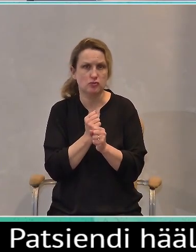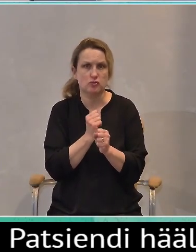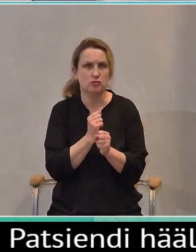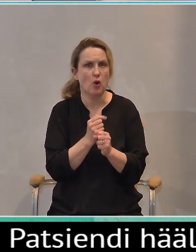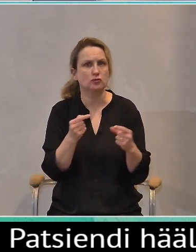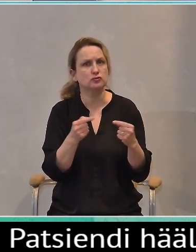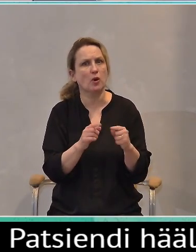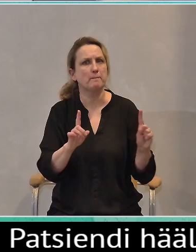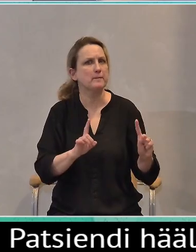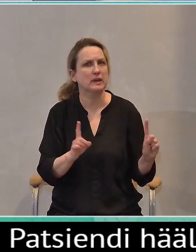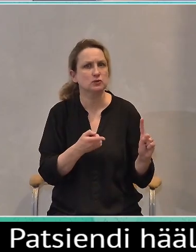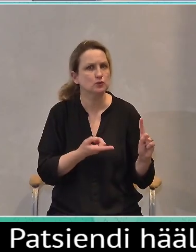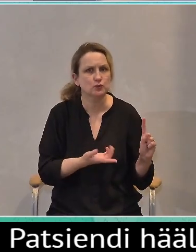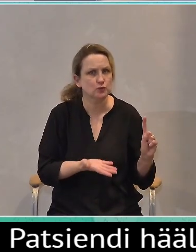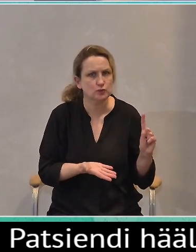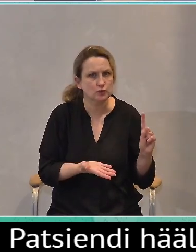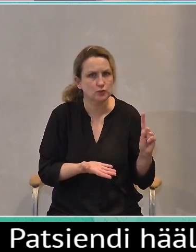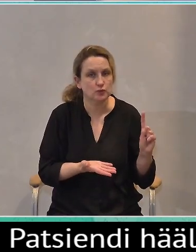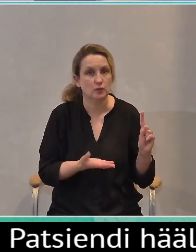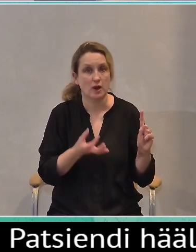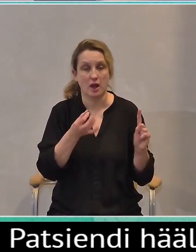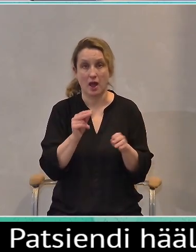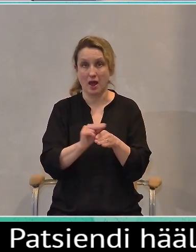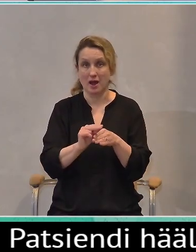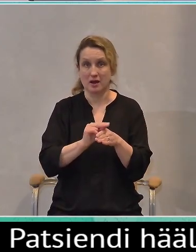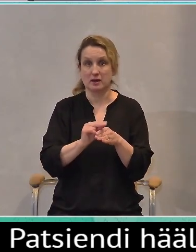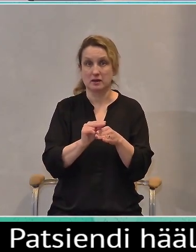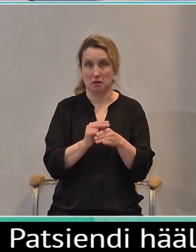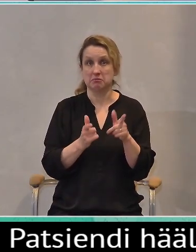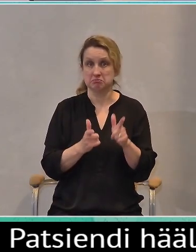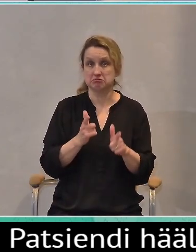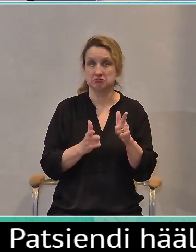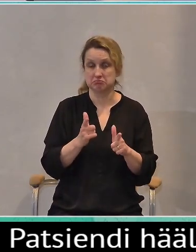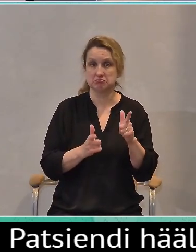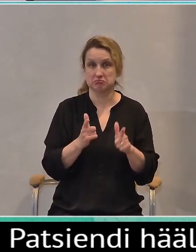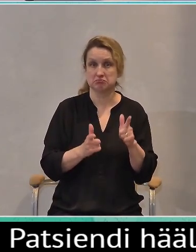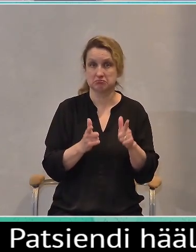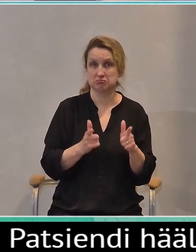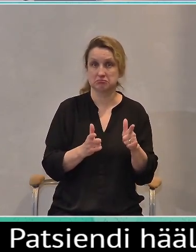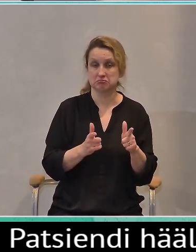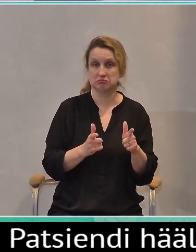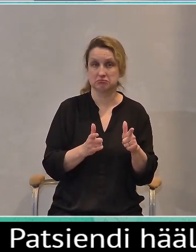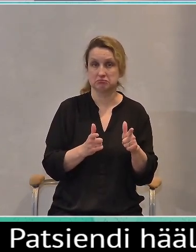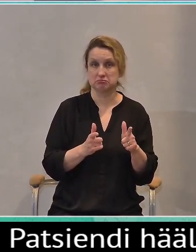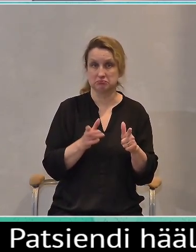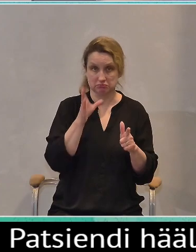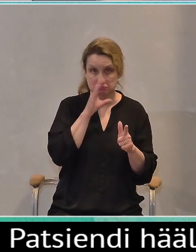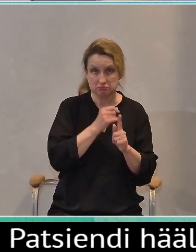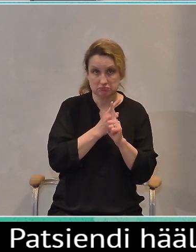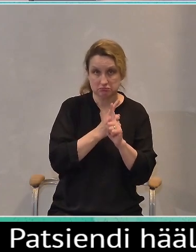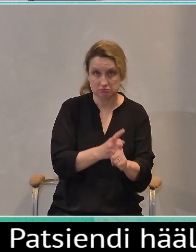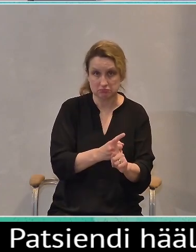the patient can handle education, school, work, what kind of work they can do, whether the treatment